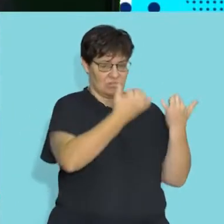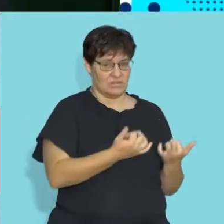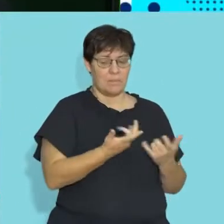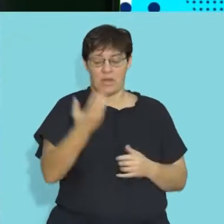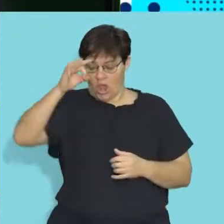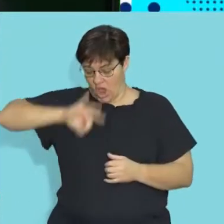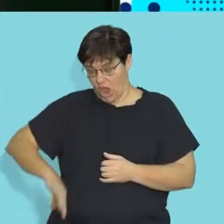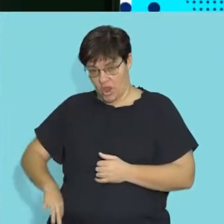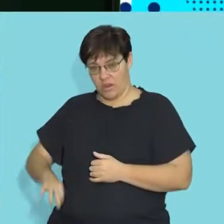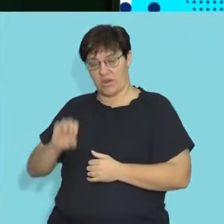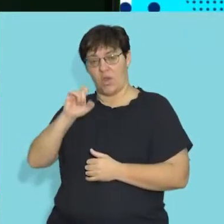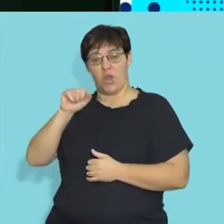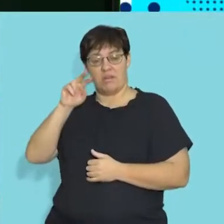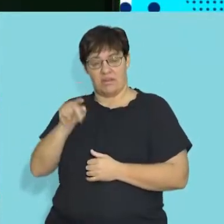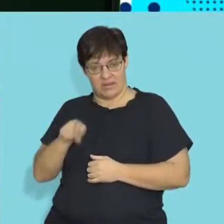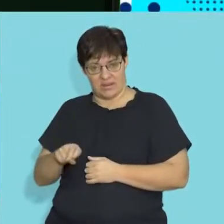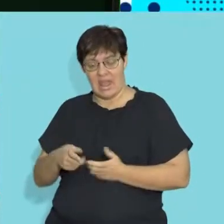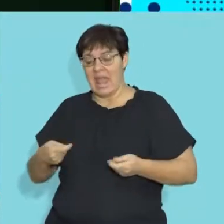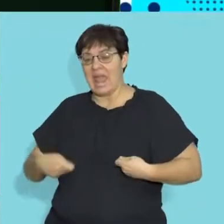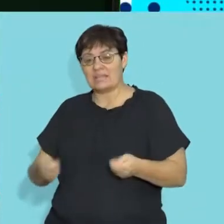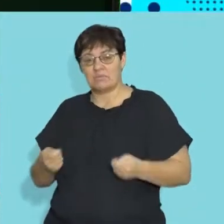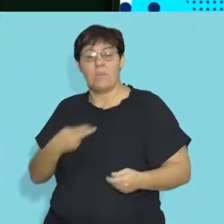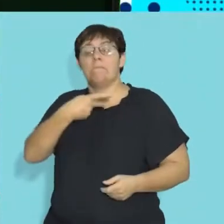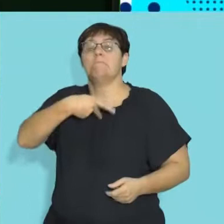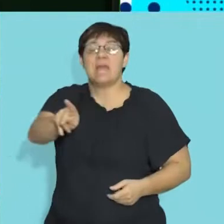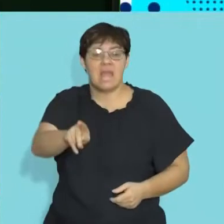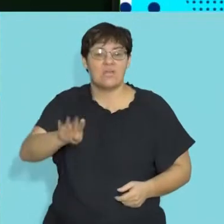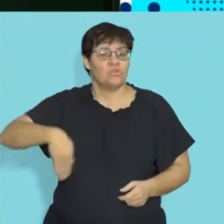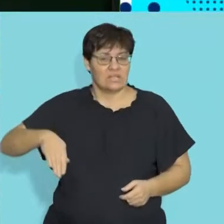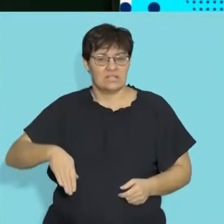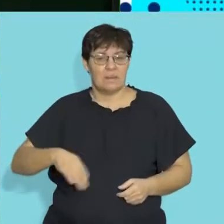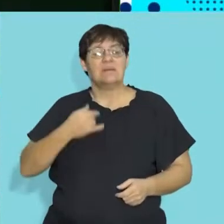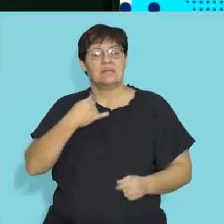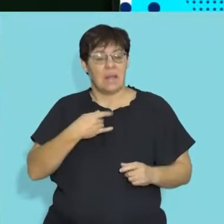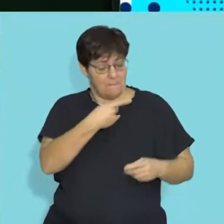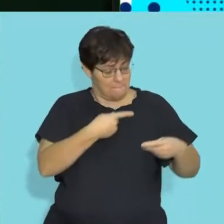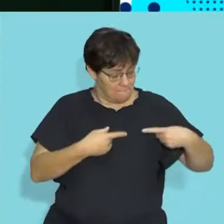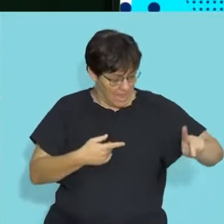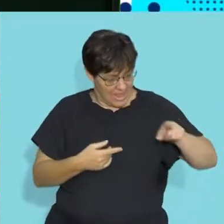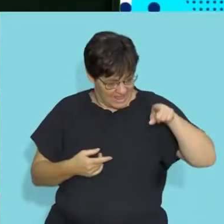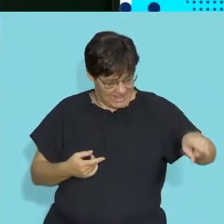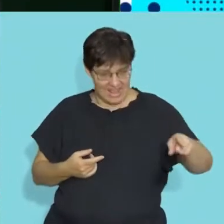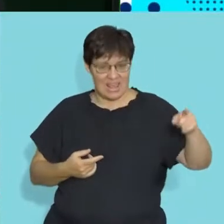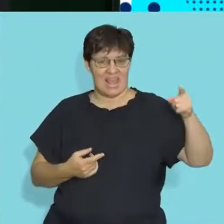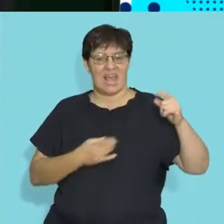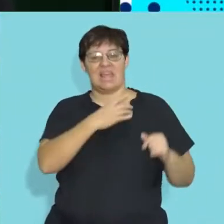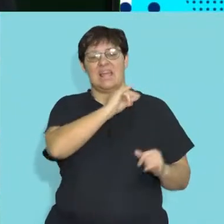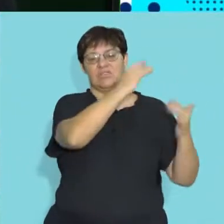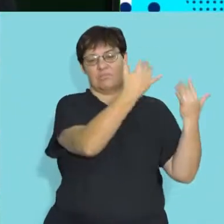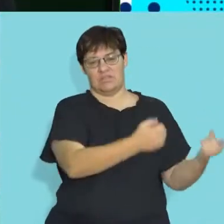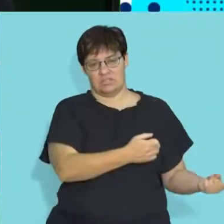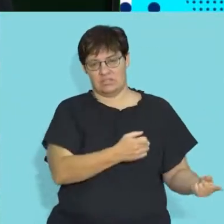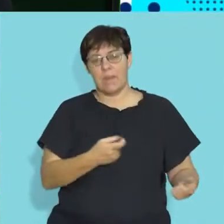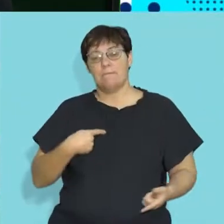Expenses that you have incurred, not paid. Paid items are your actual payments which feature in